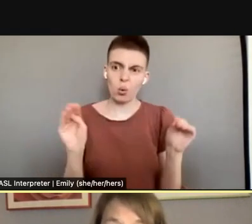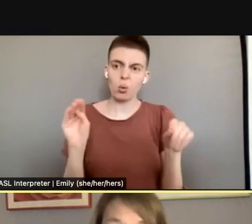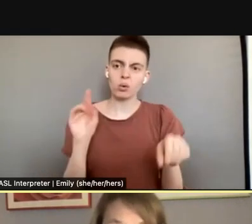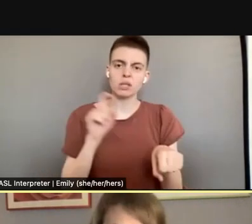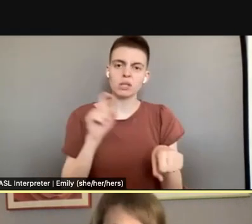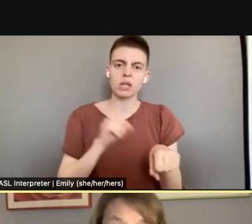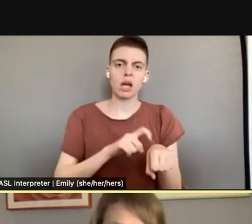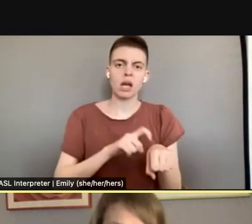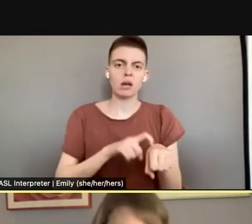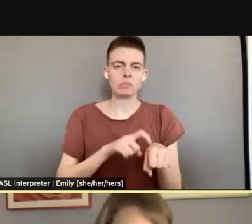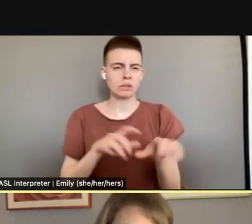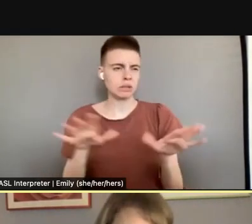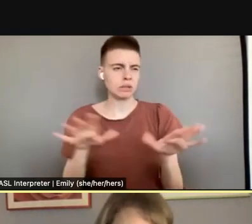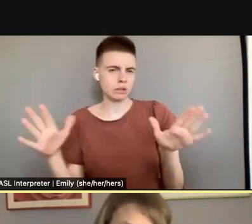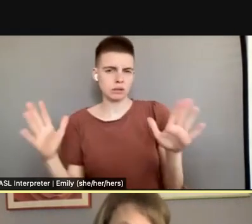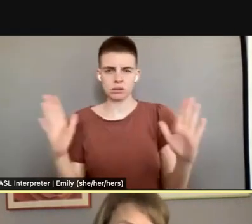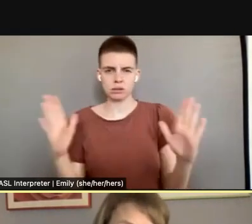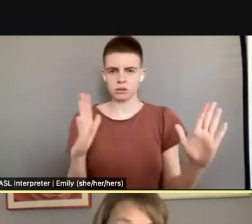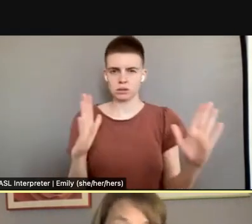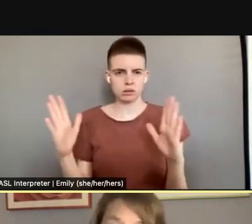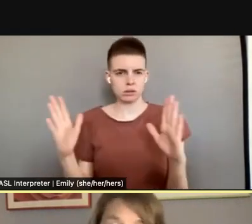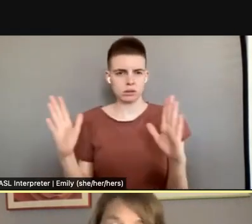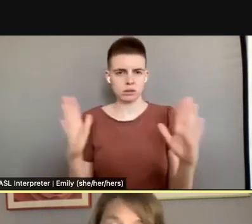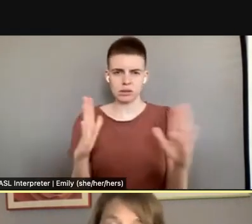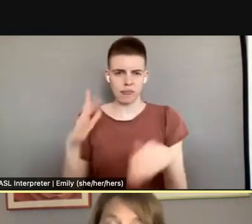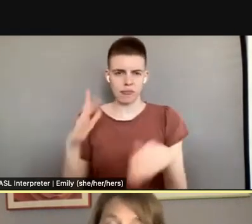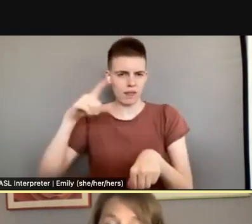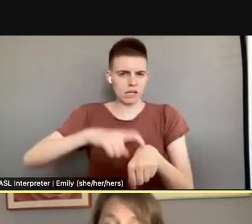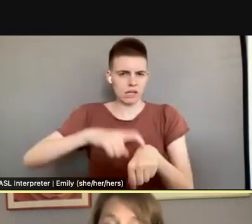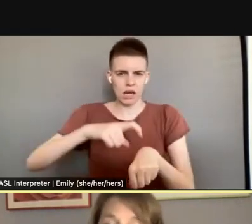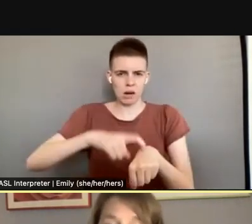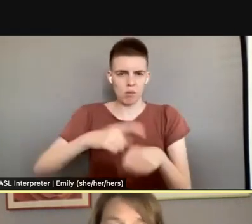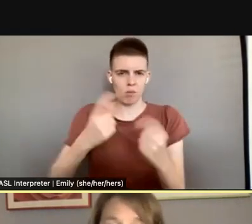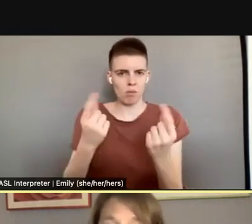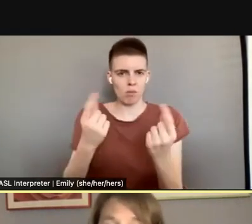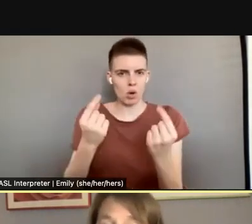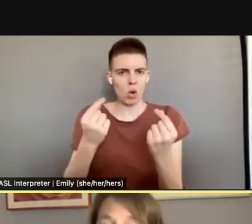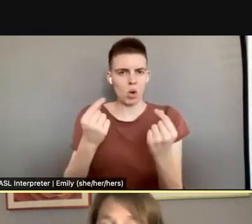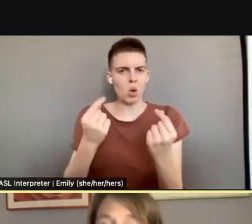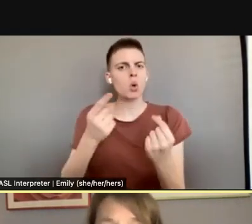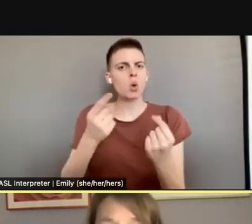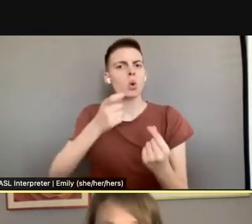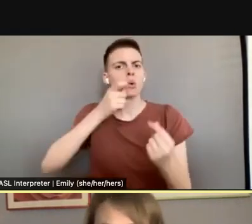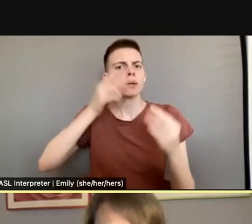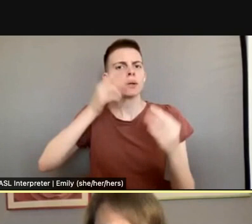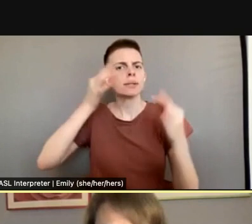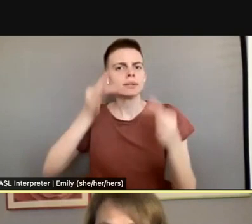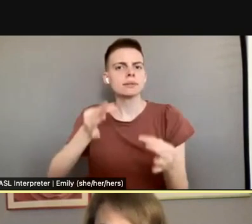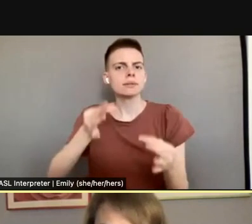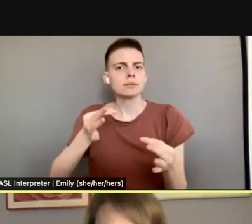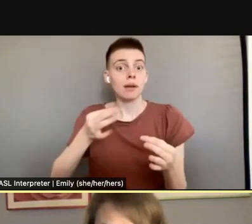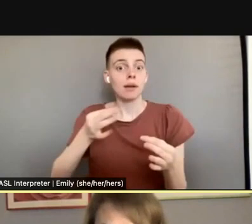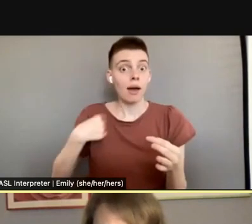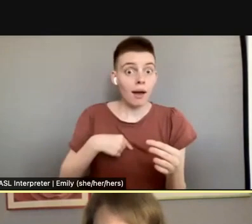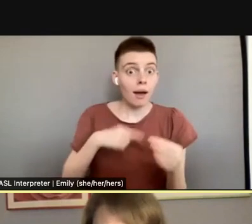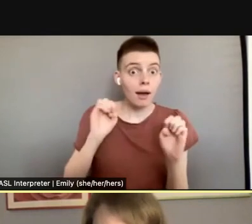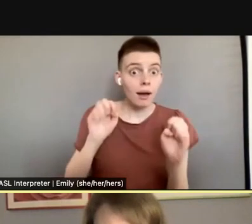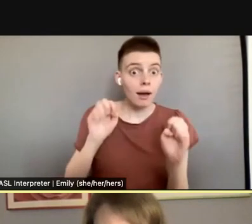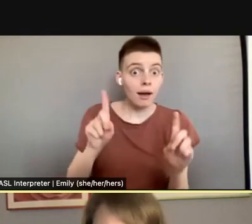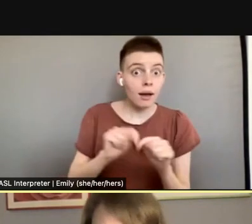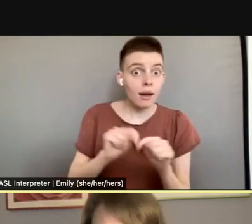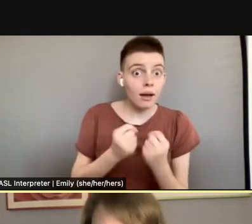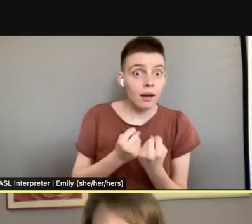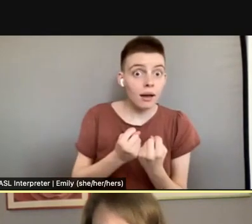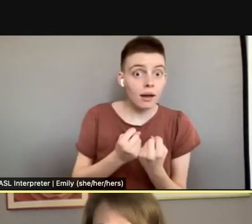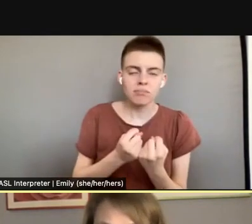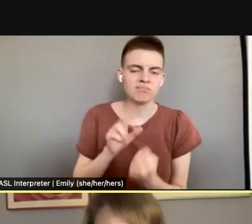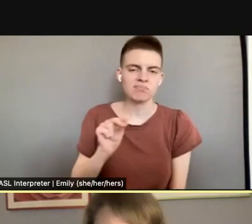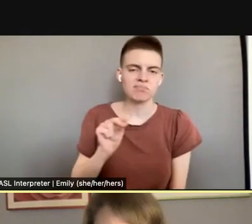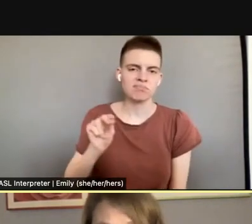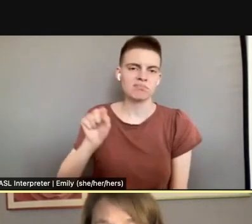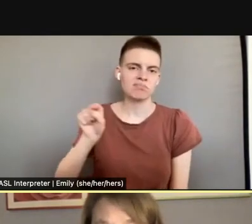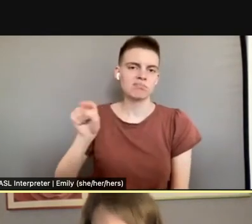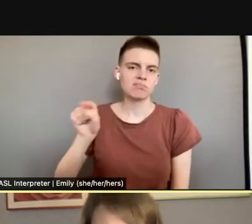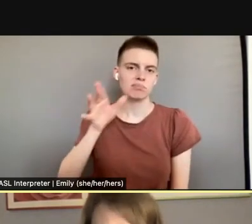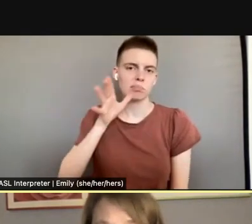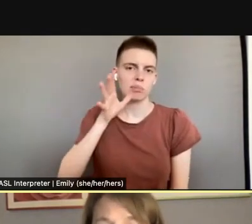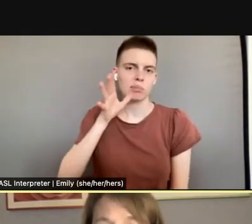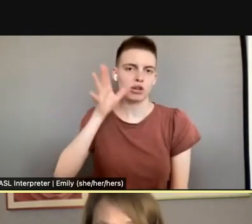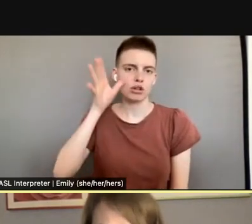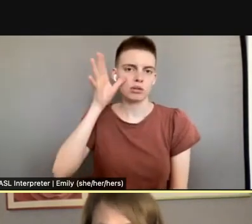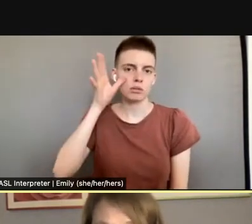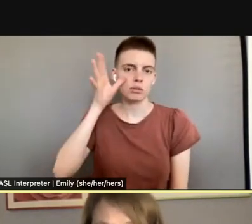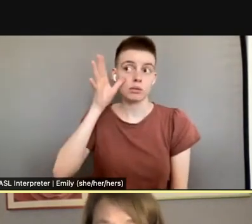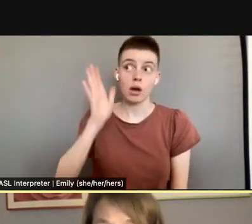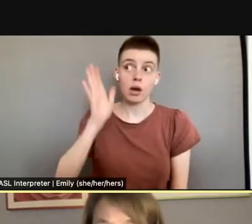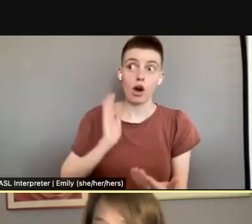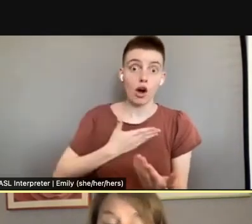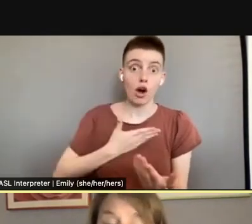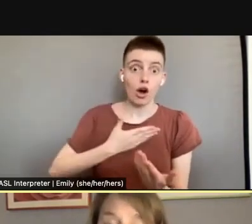is my passionate belief that that is led by the parent. And it doesn't matter whether we agree or not with that choice. It does not matter